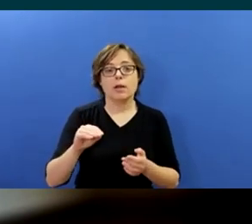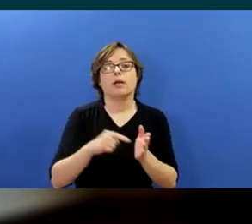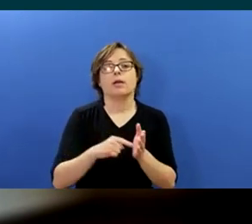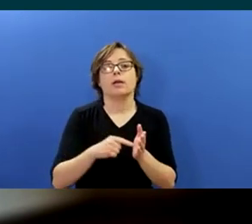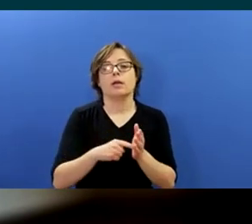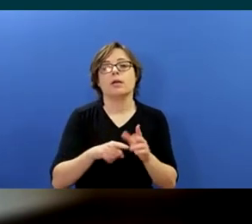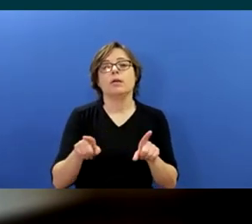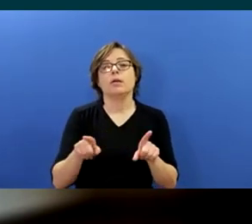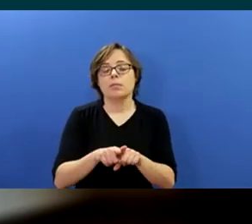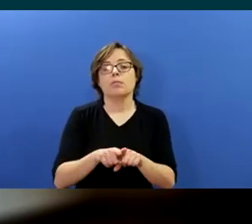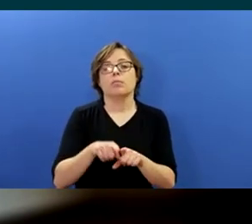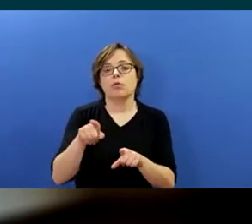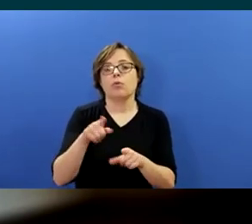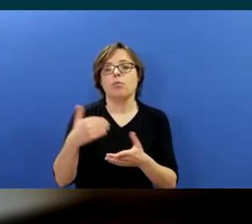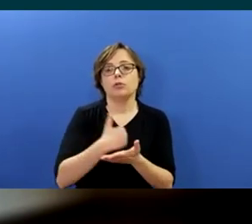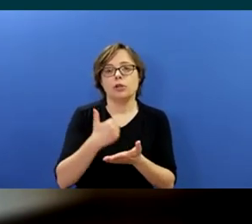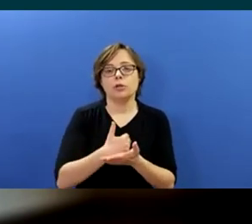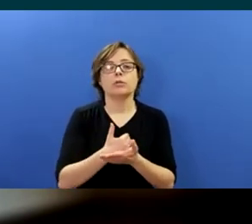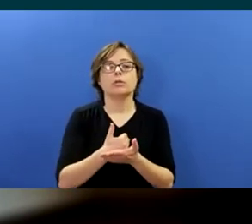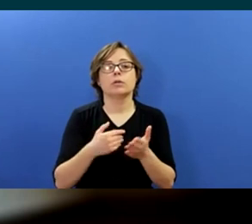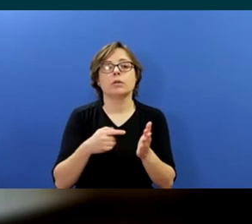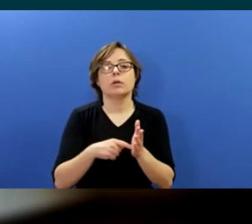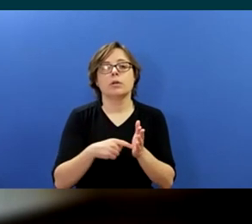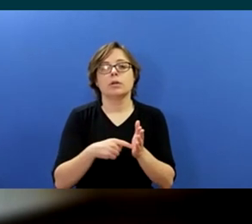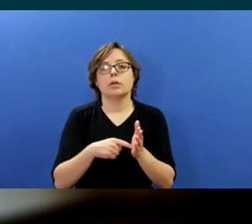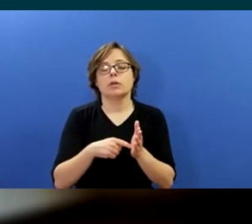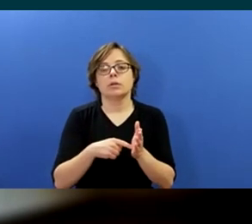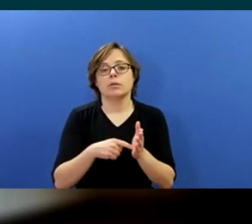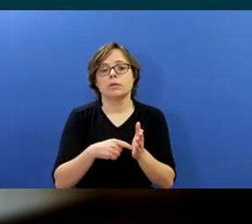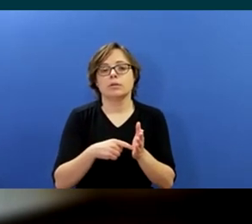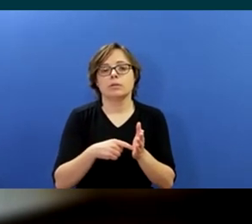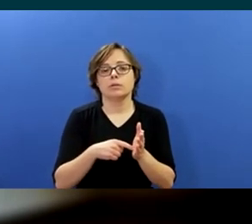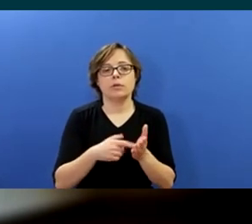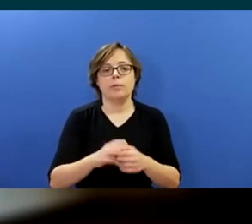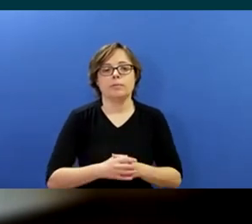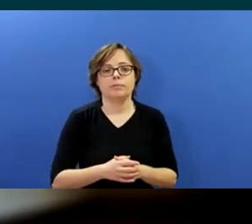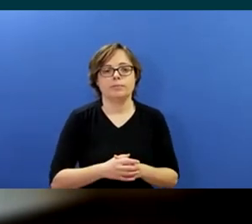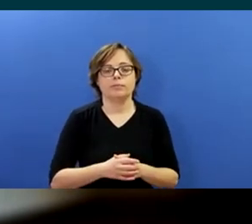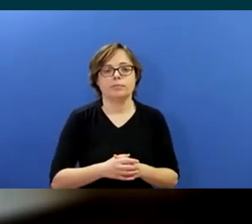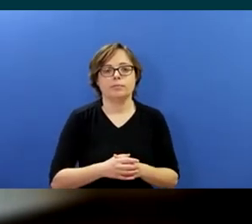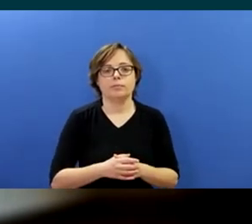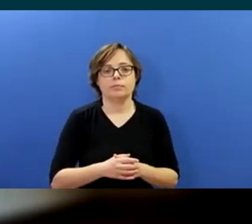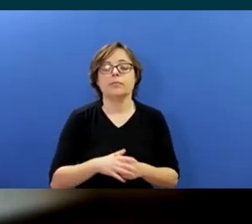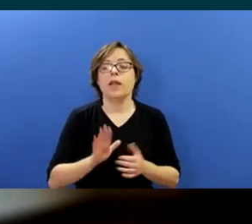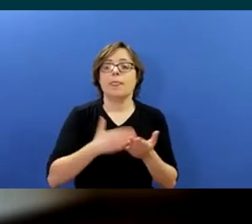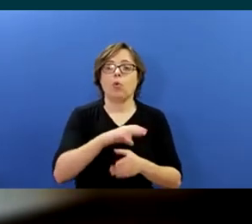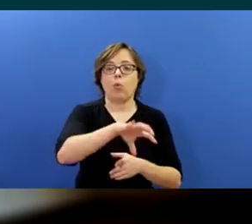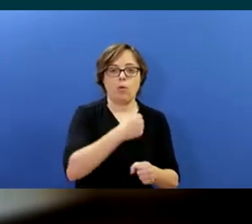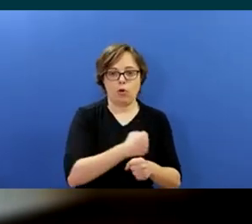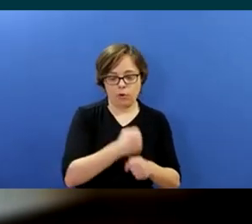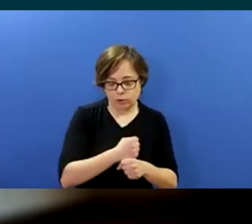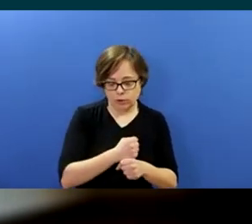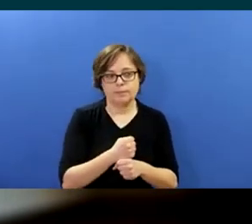this type of working groups where it's very easy to do some kind of participation process